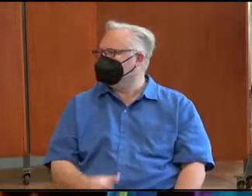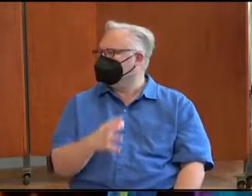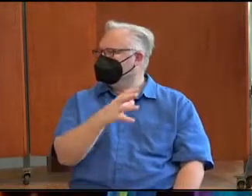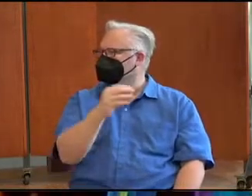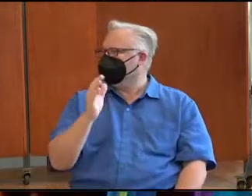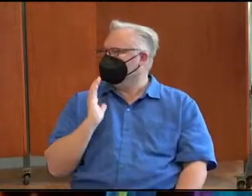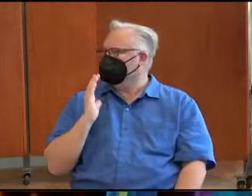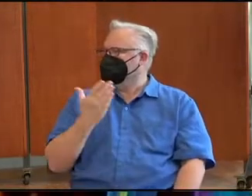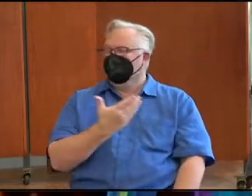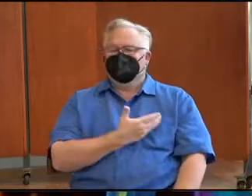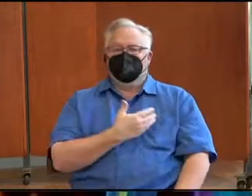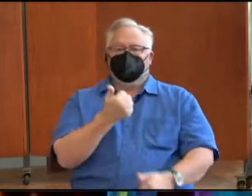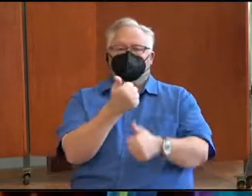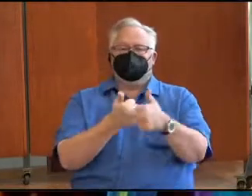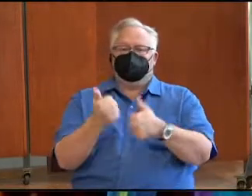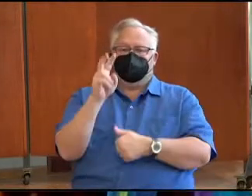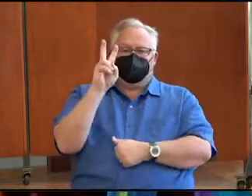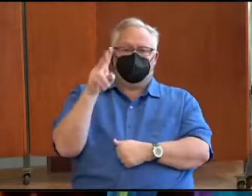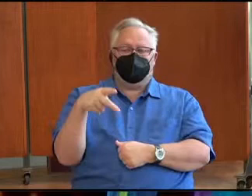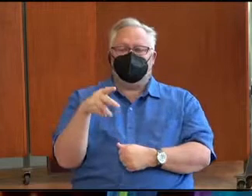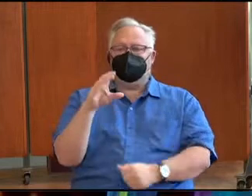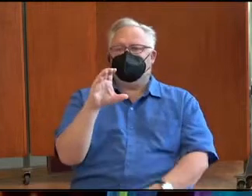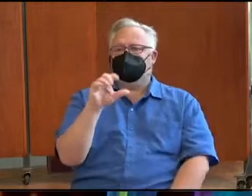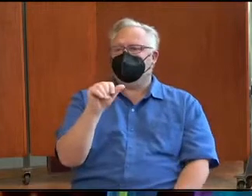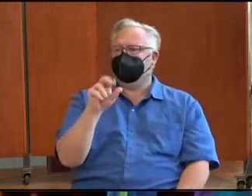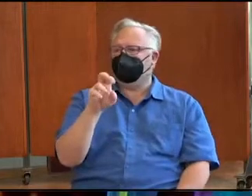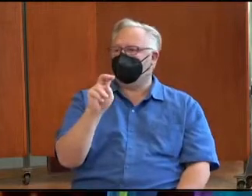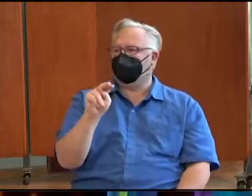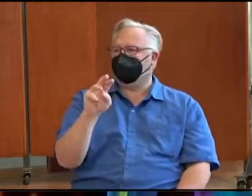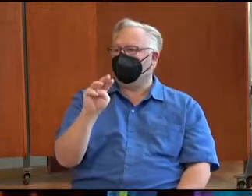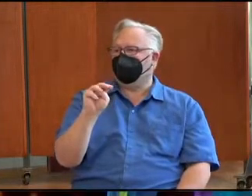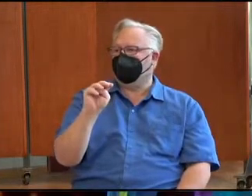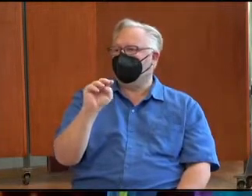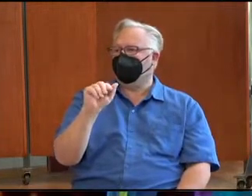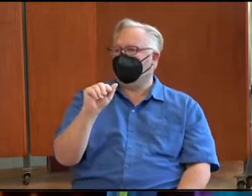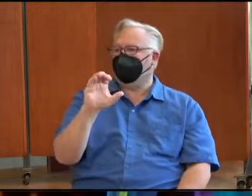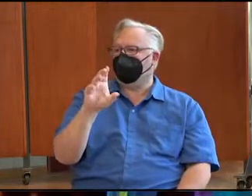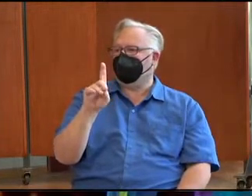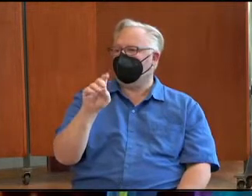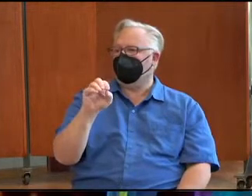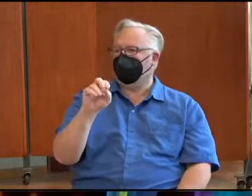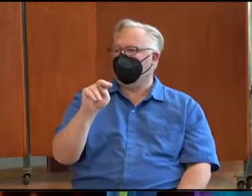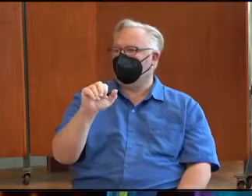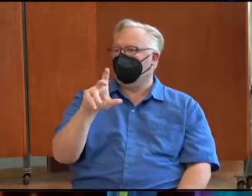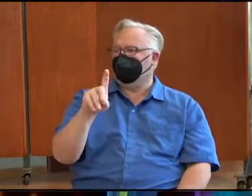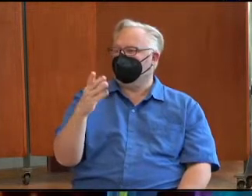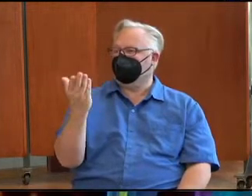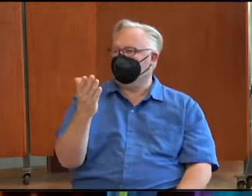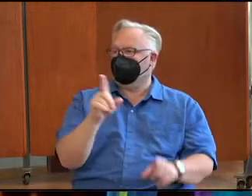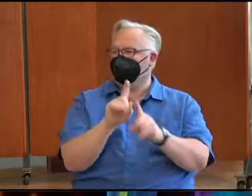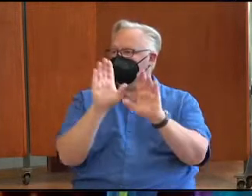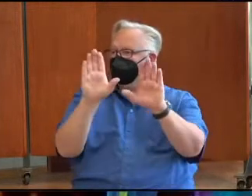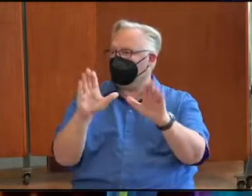And our Executive Vice President, Carrie McDonald, is here also. It's wonderful to have you here, Carrie.